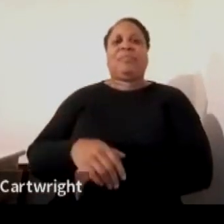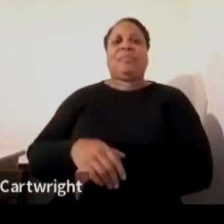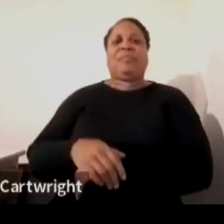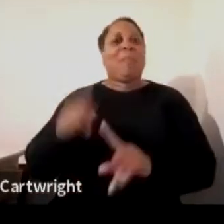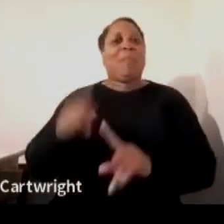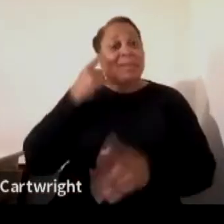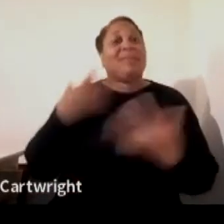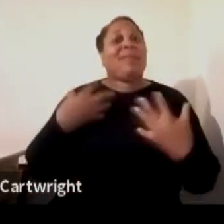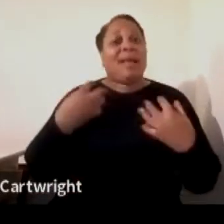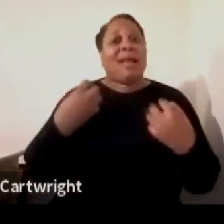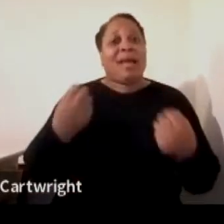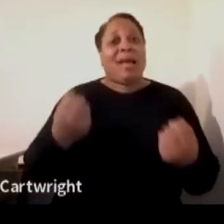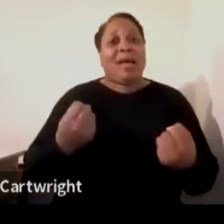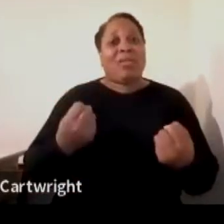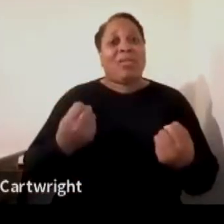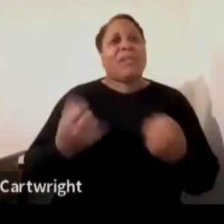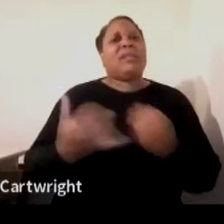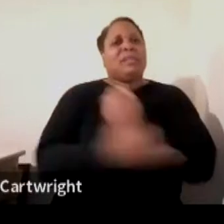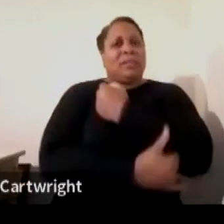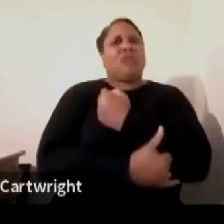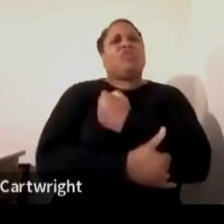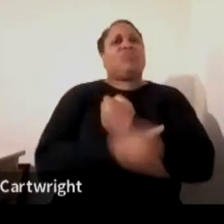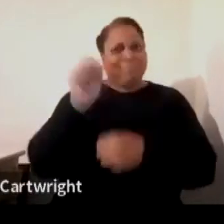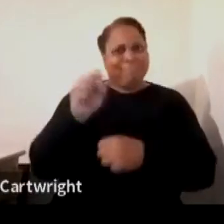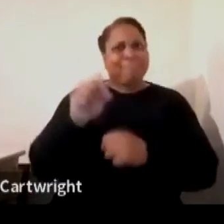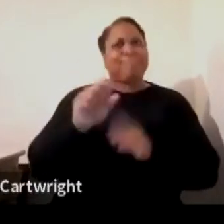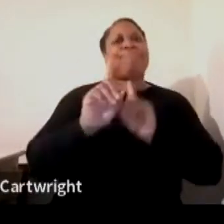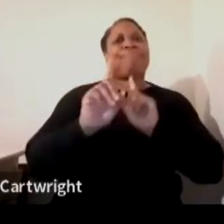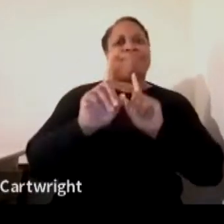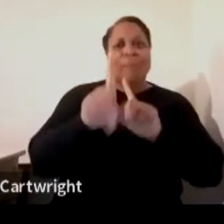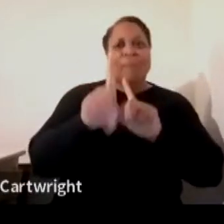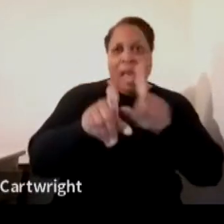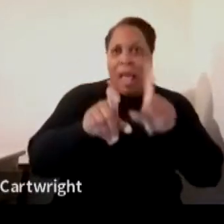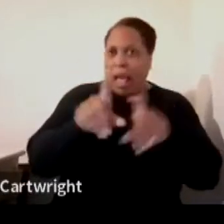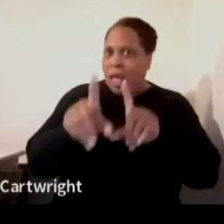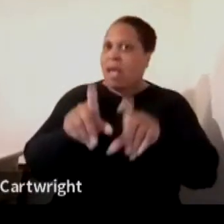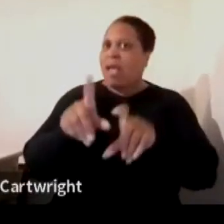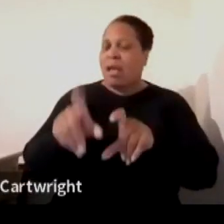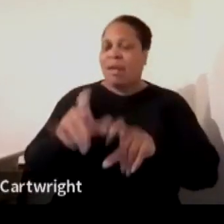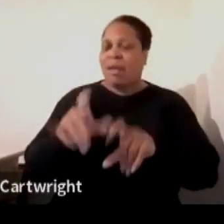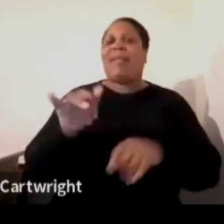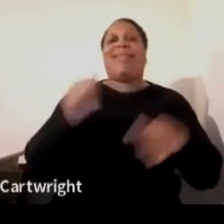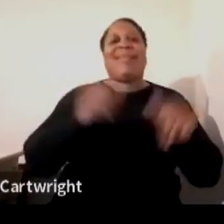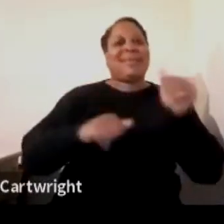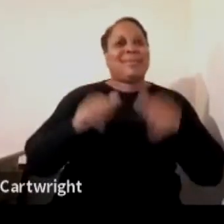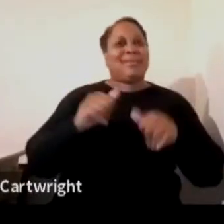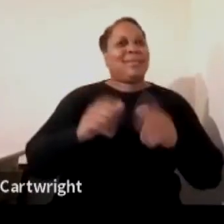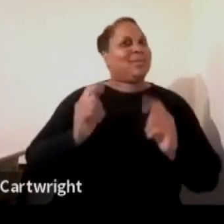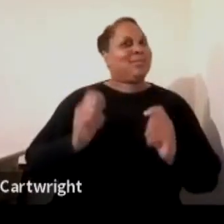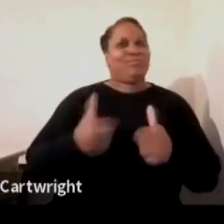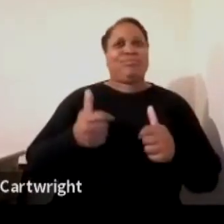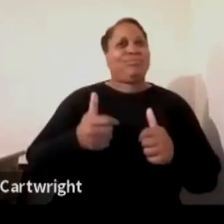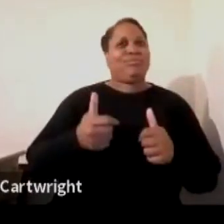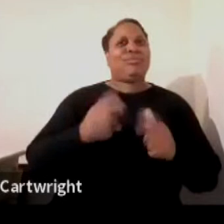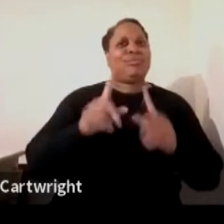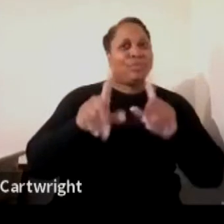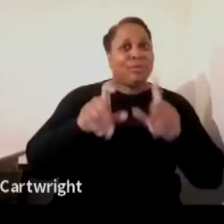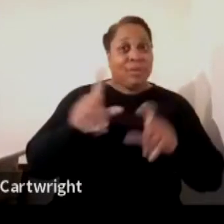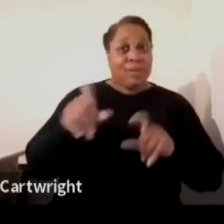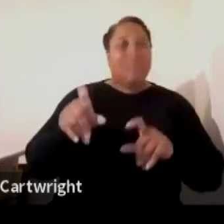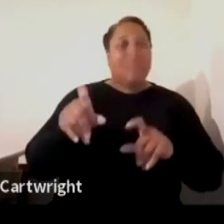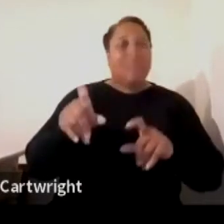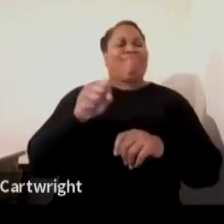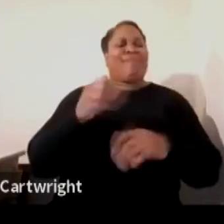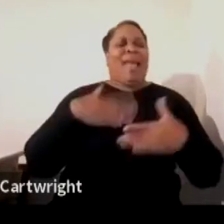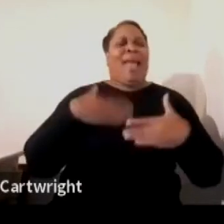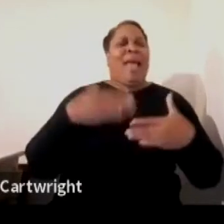healthy that as a country we are questioning, and that's how we learn. That's like a scientist's instinct, is just to question everything. So I'm happy that we're doing that, and what the